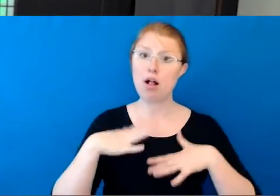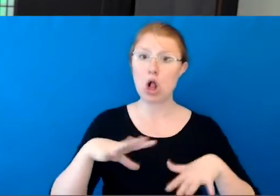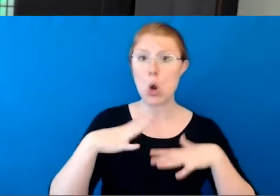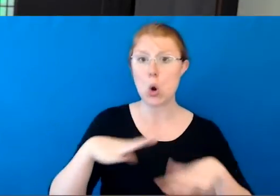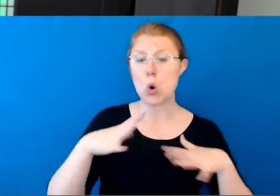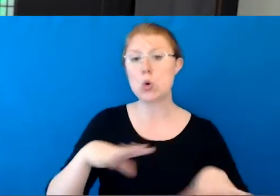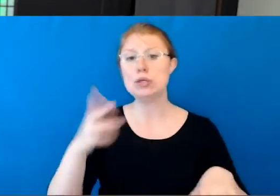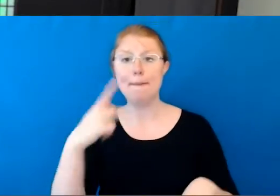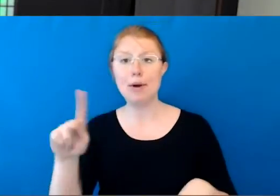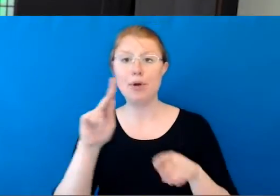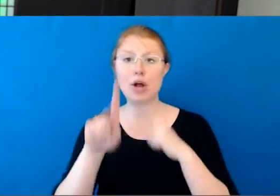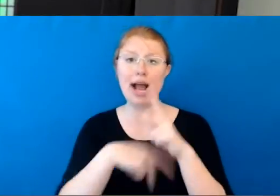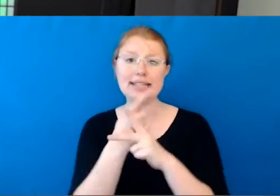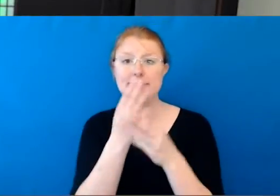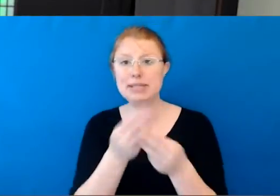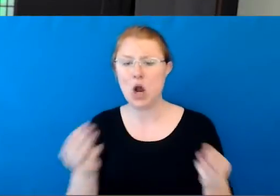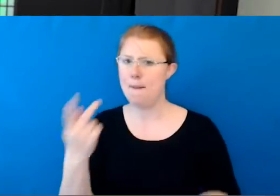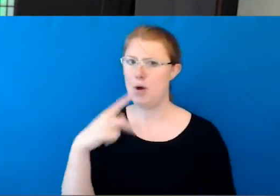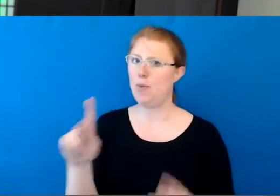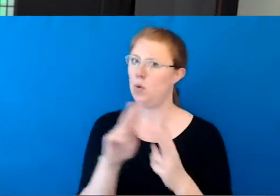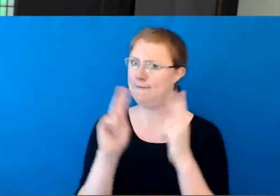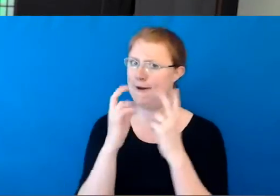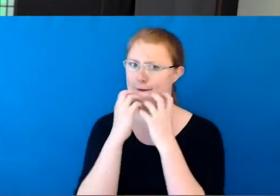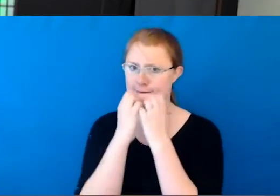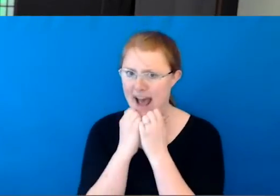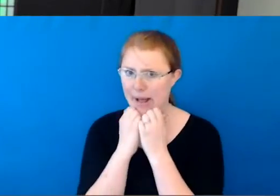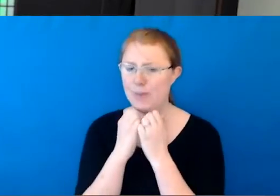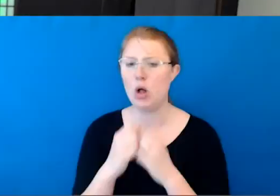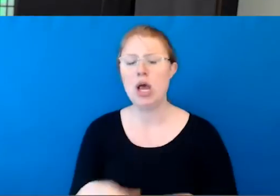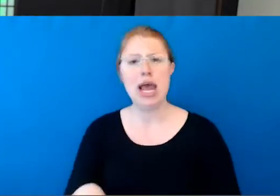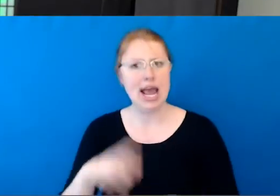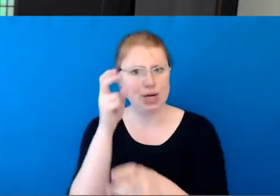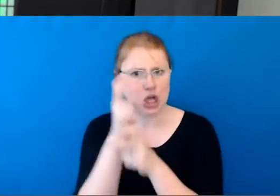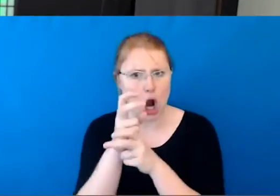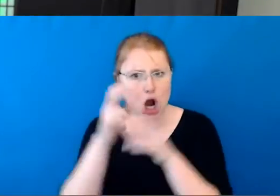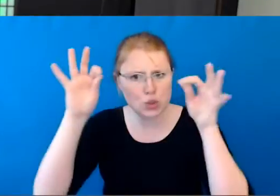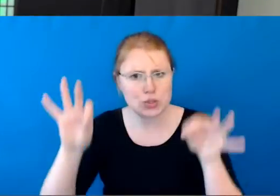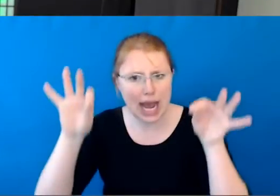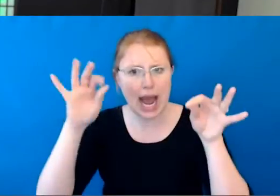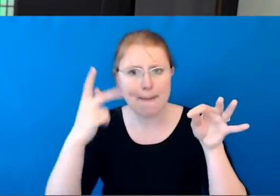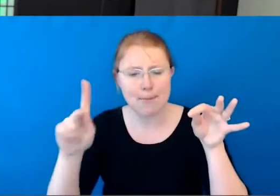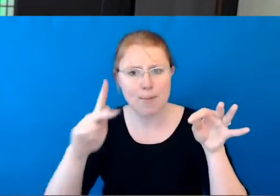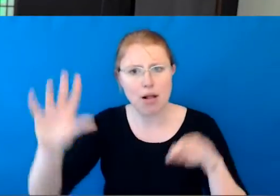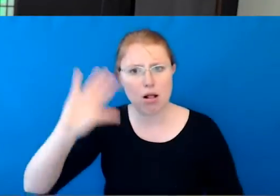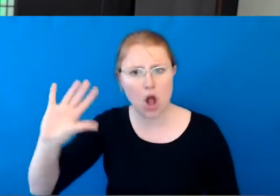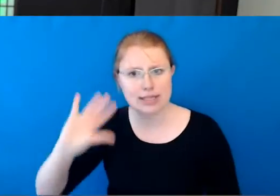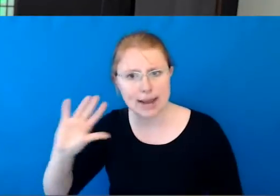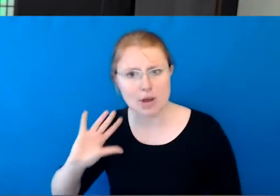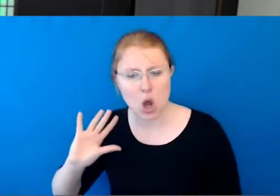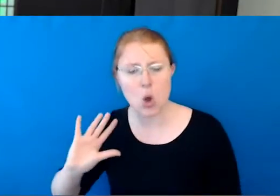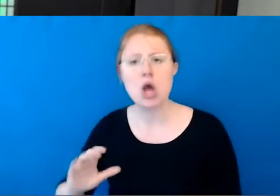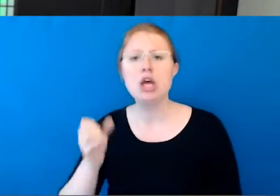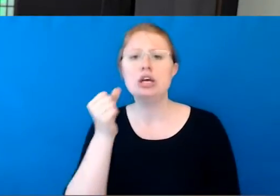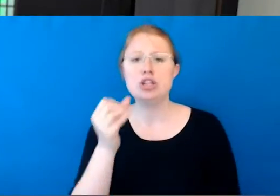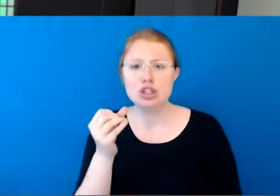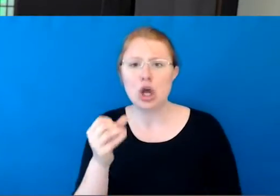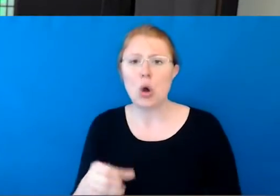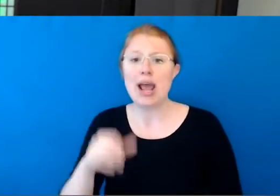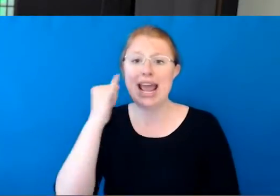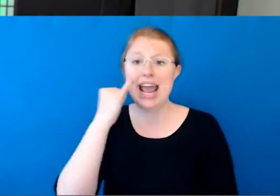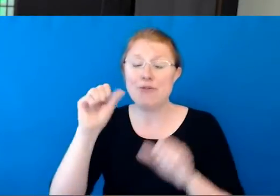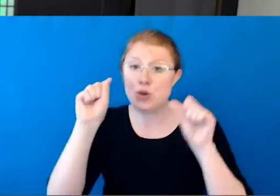was a woman who heard the teachings of the apostles, and she was a seller. It says that she was a seller of